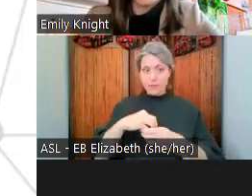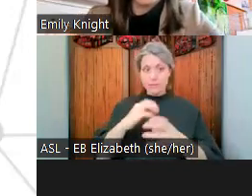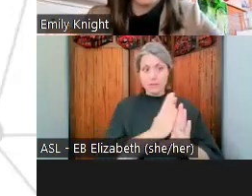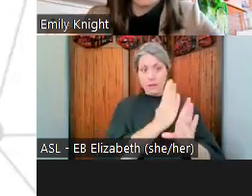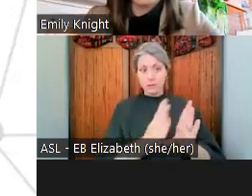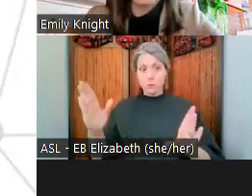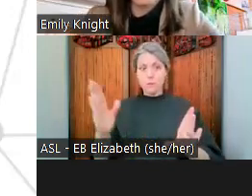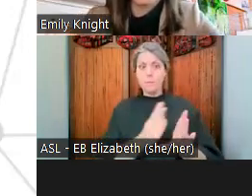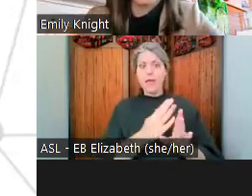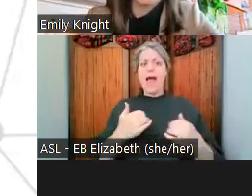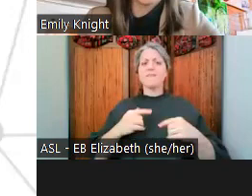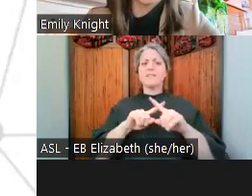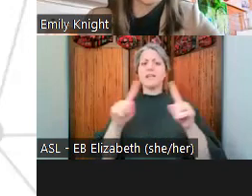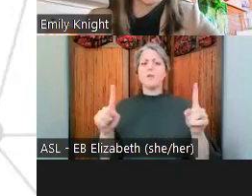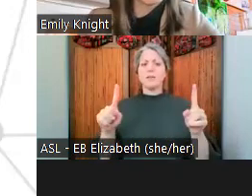automatically process body movement.